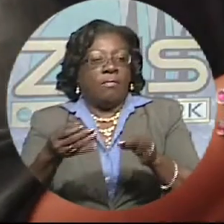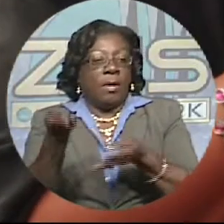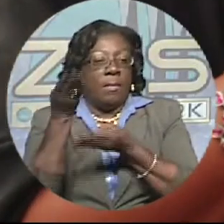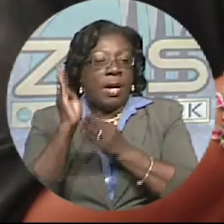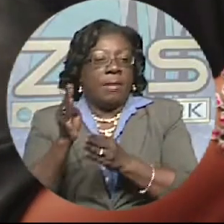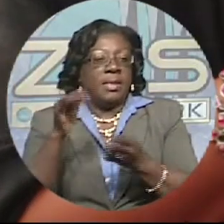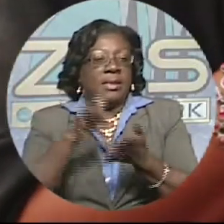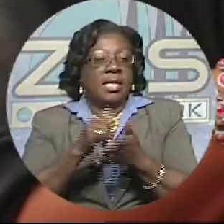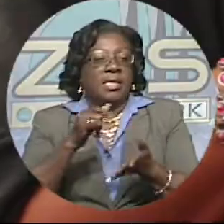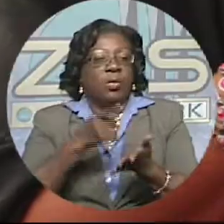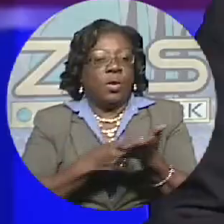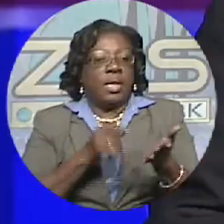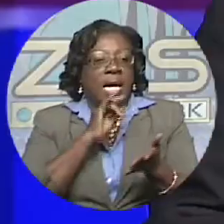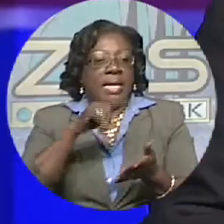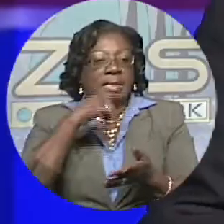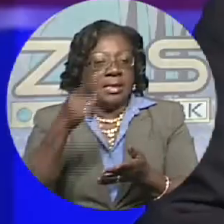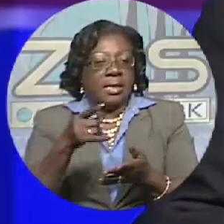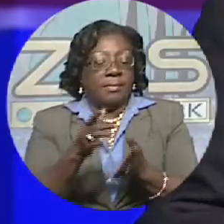That's what I say.